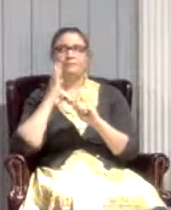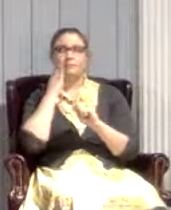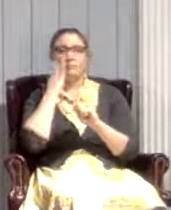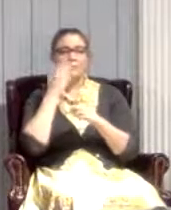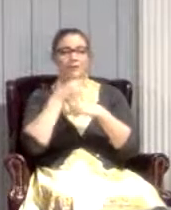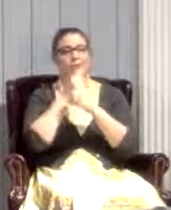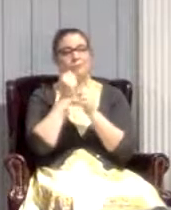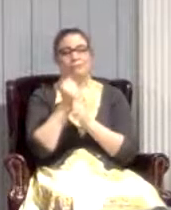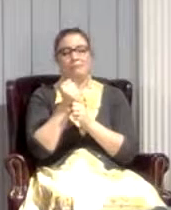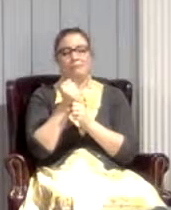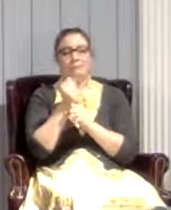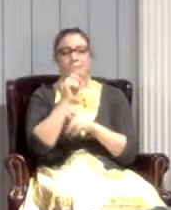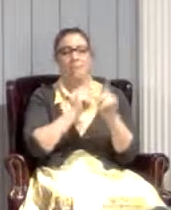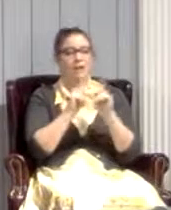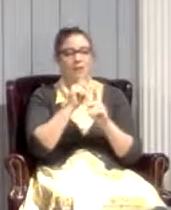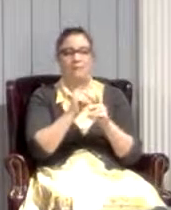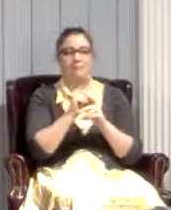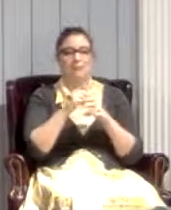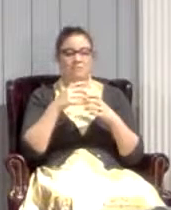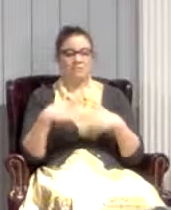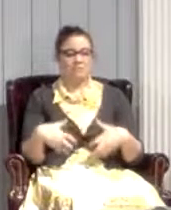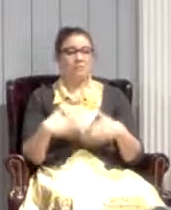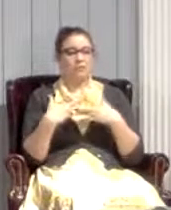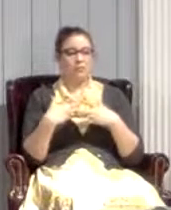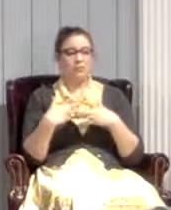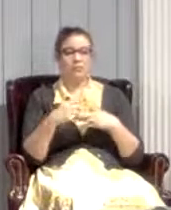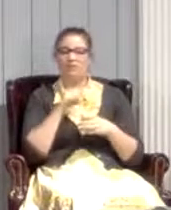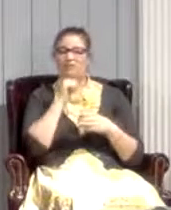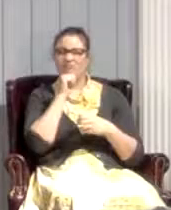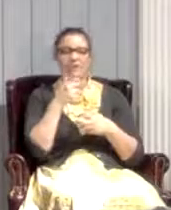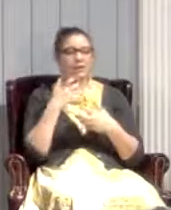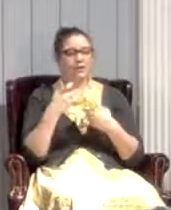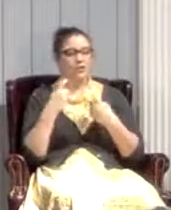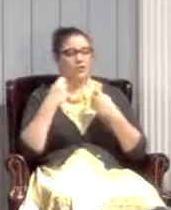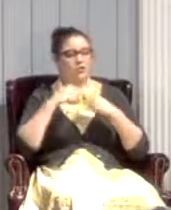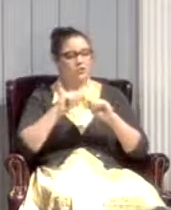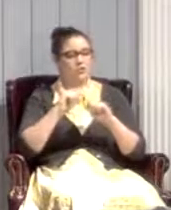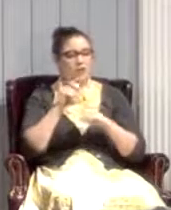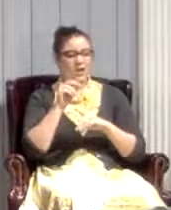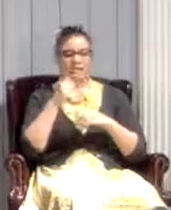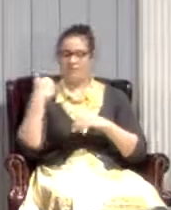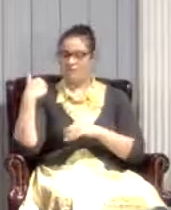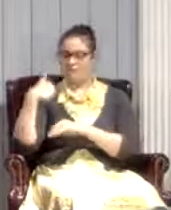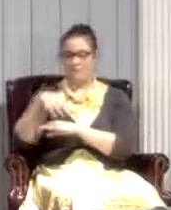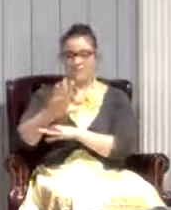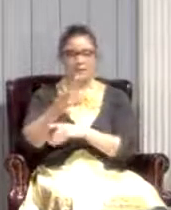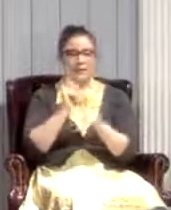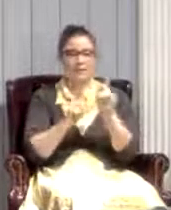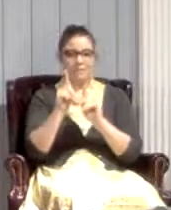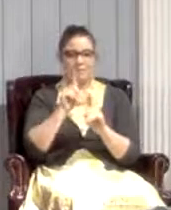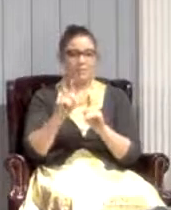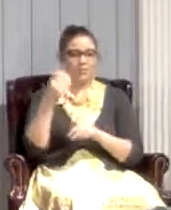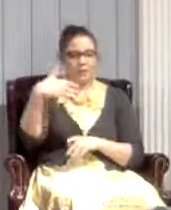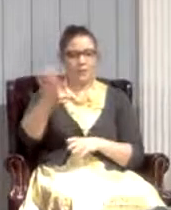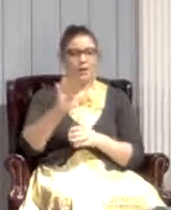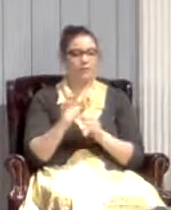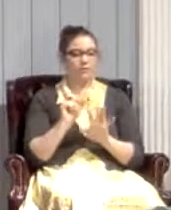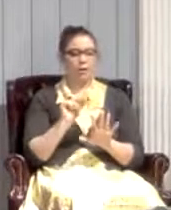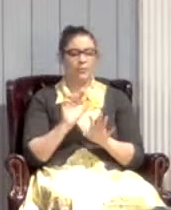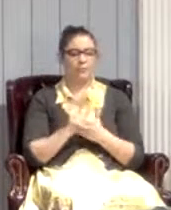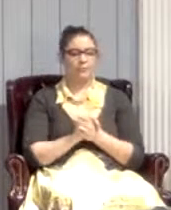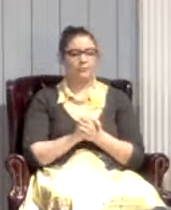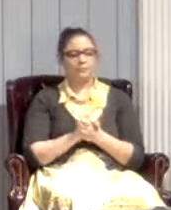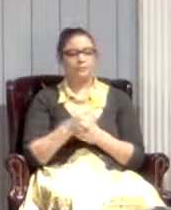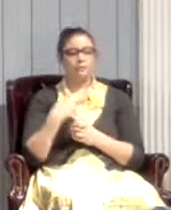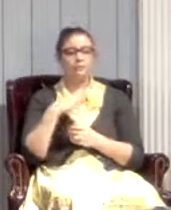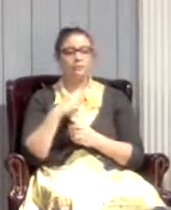make people mad. We're not trying to drive people away. We're not trying to inflict punishment on others. What we are trying to do is